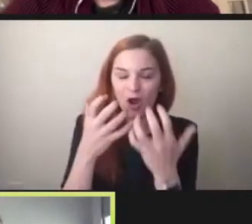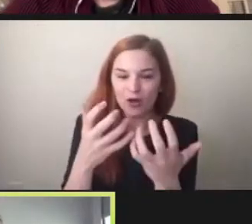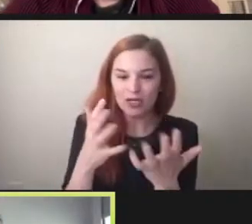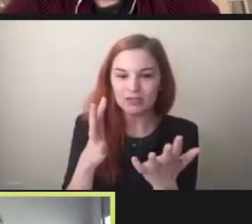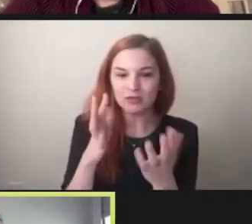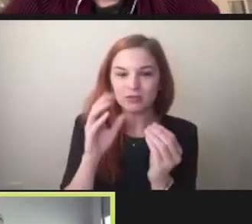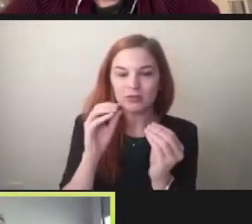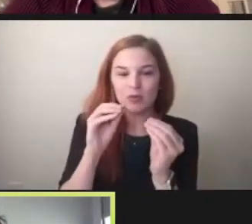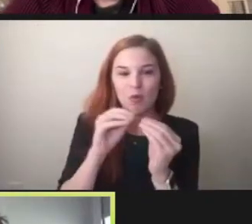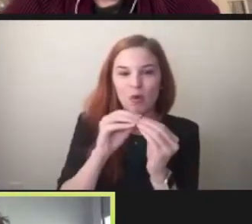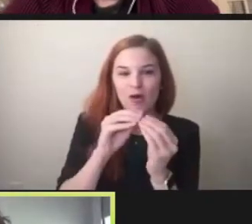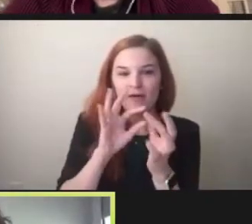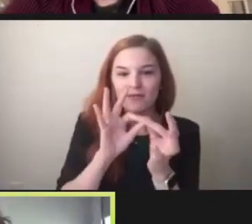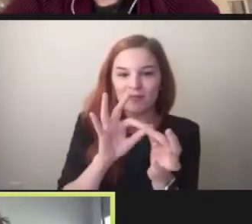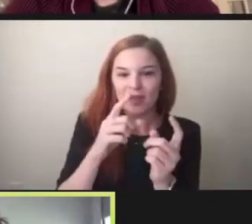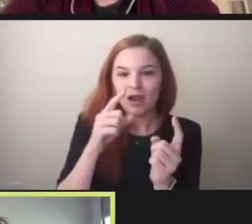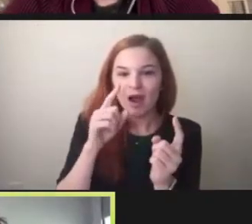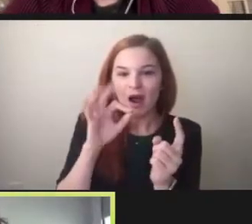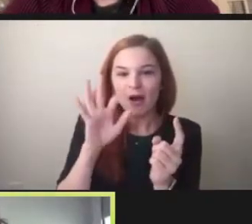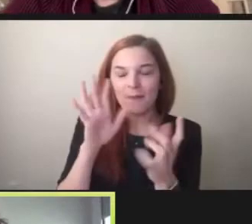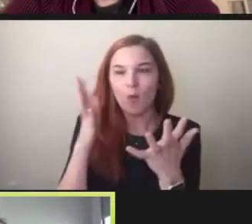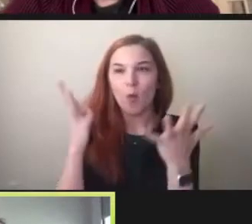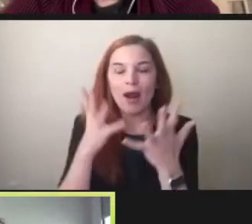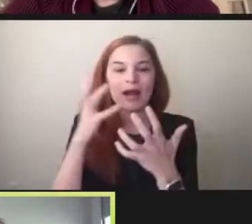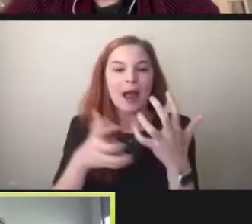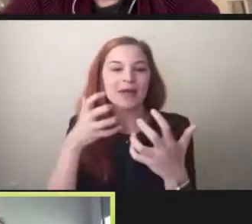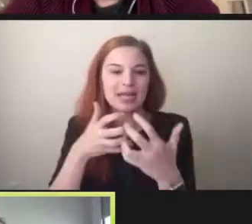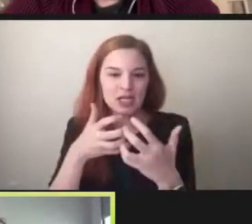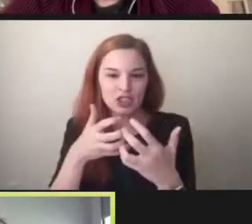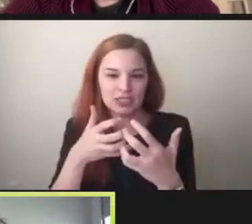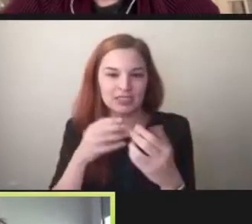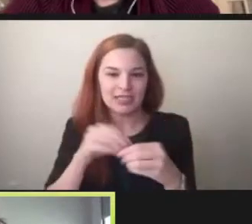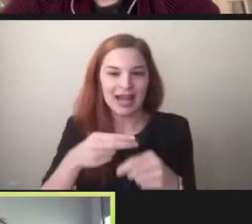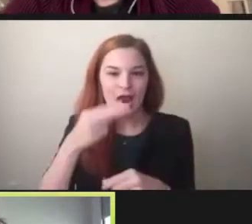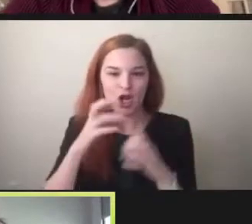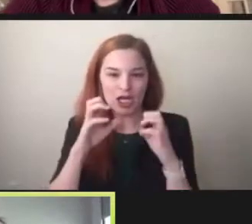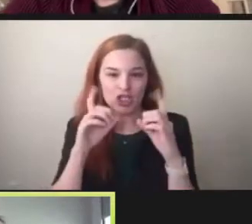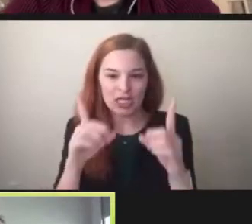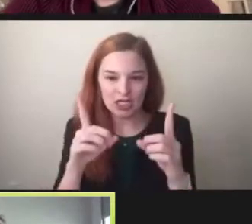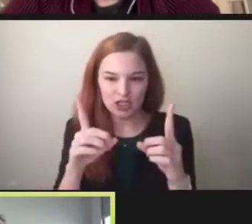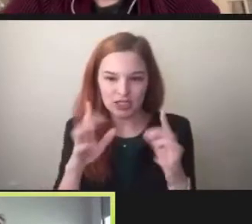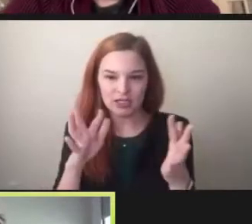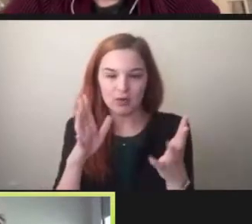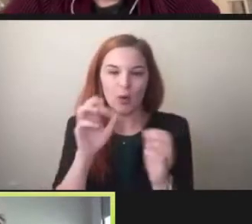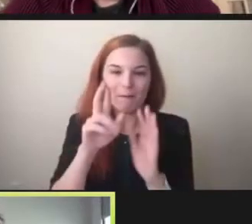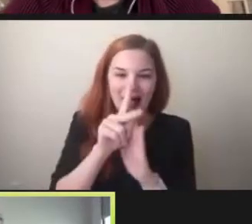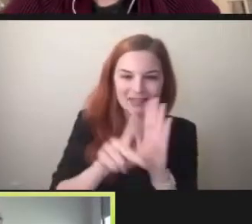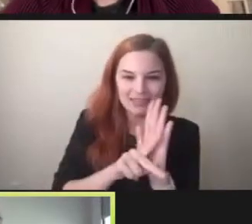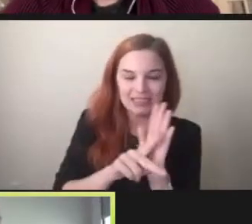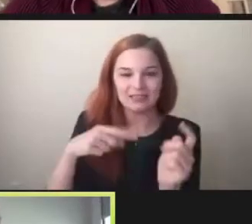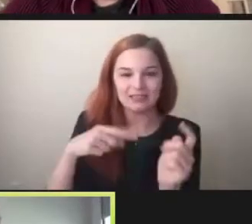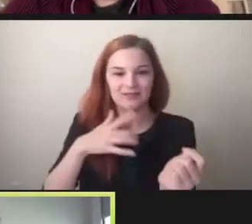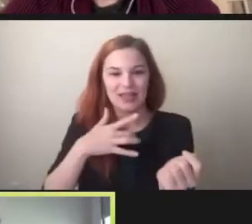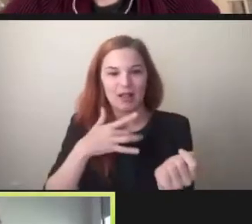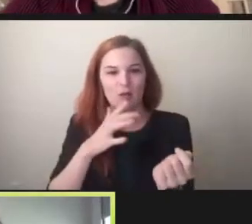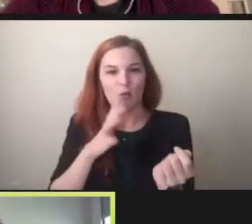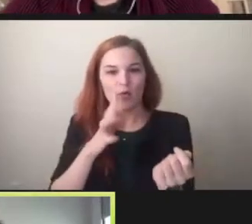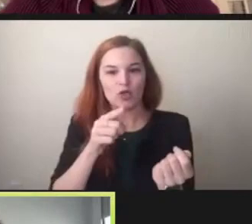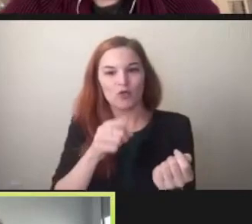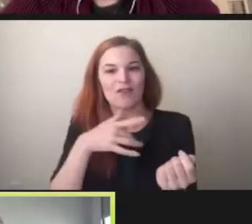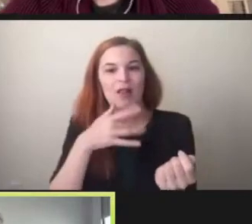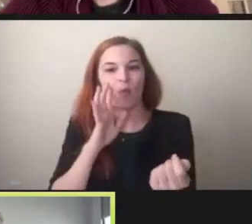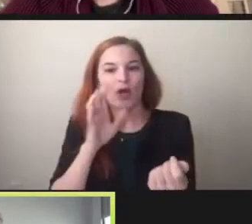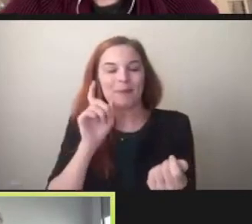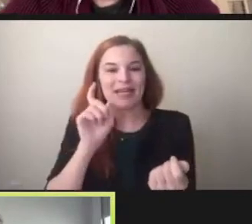Some questions have come up from the audience, more in terms of what accommodations in higher education